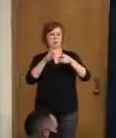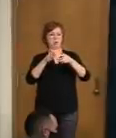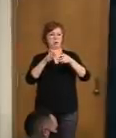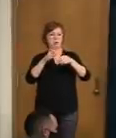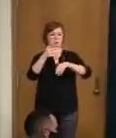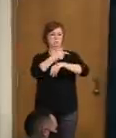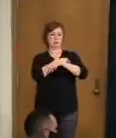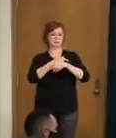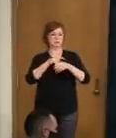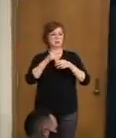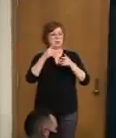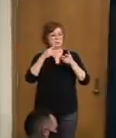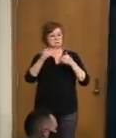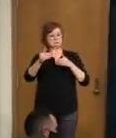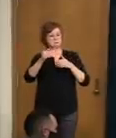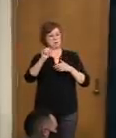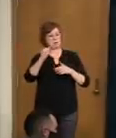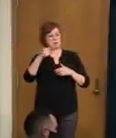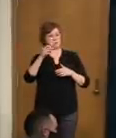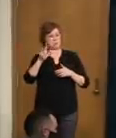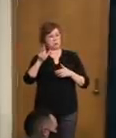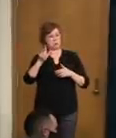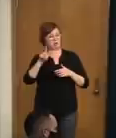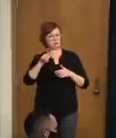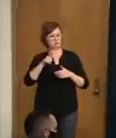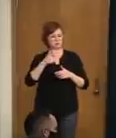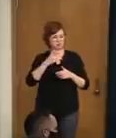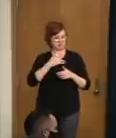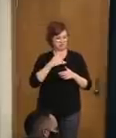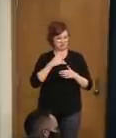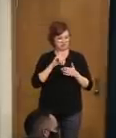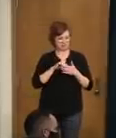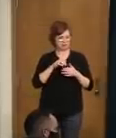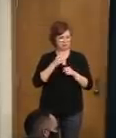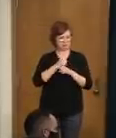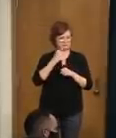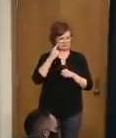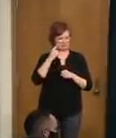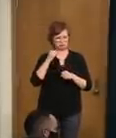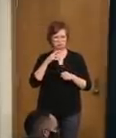is it contingent on the approval of more vaccines by Health Canada, for example?